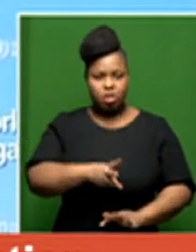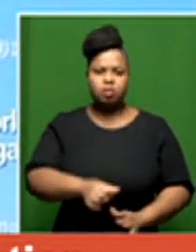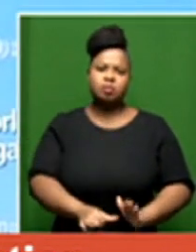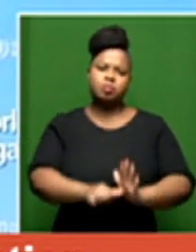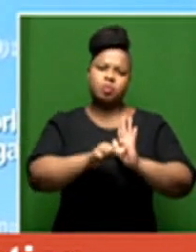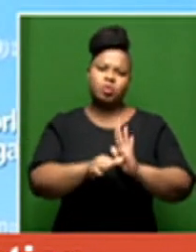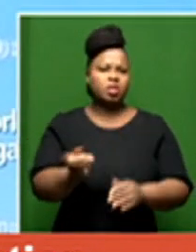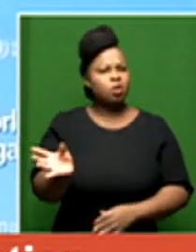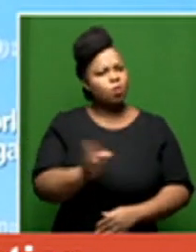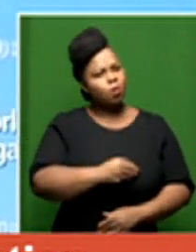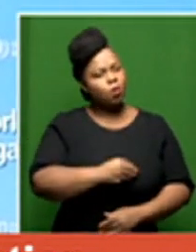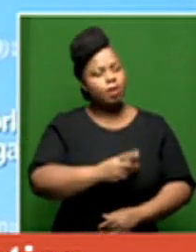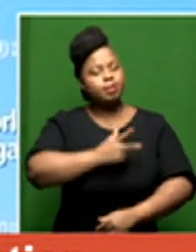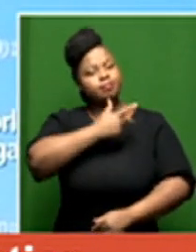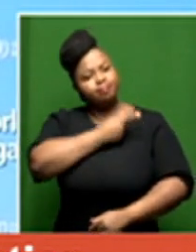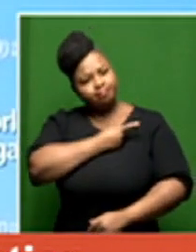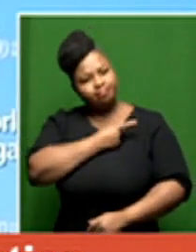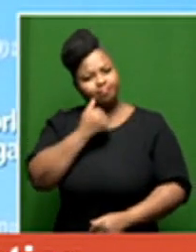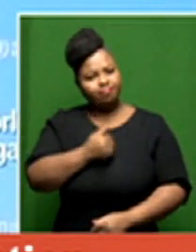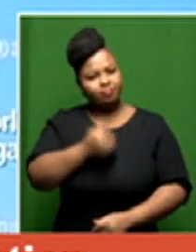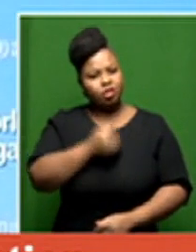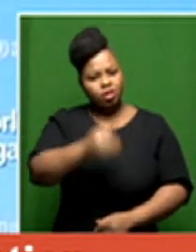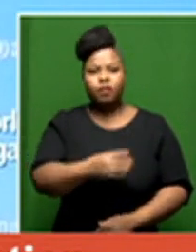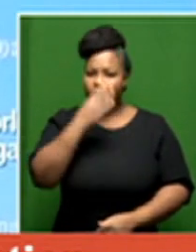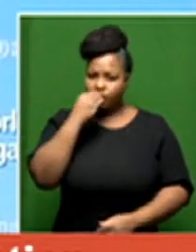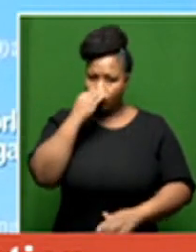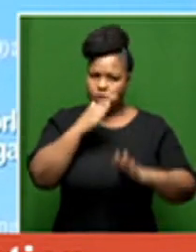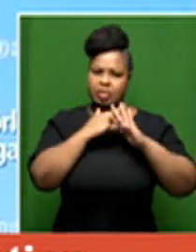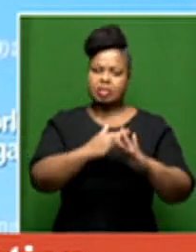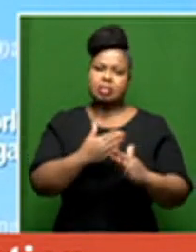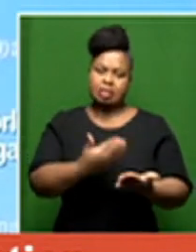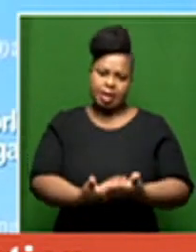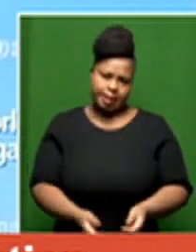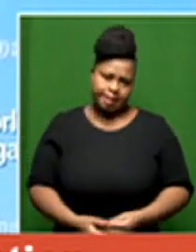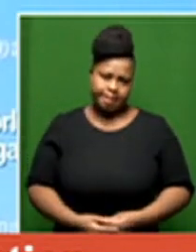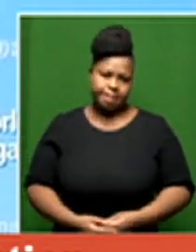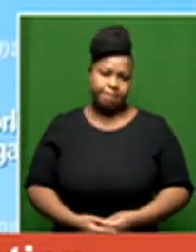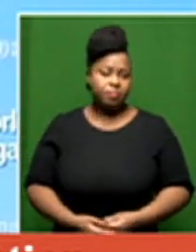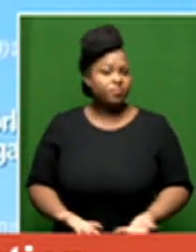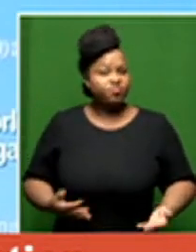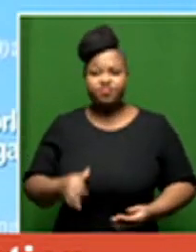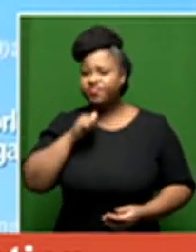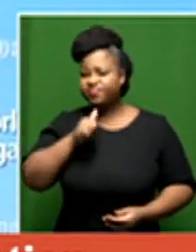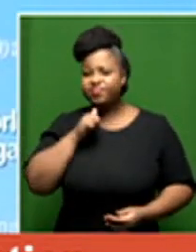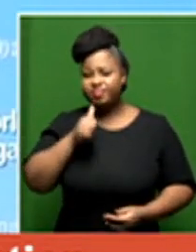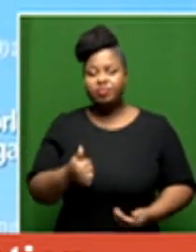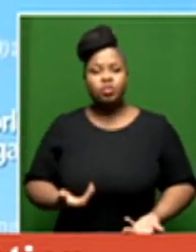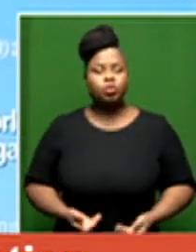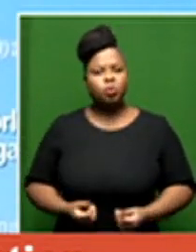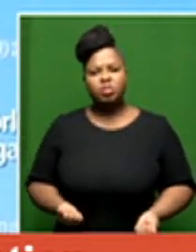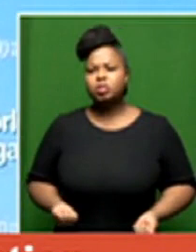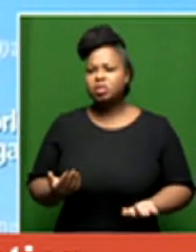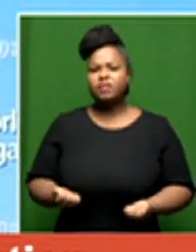that everyone gets their seasonal flu vaccine. Even when services are